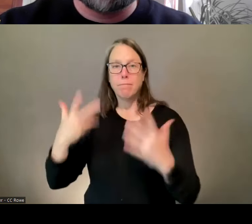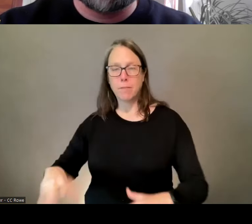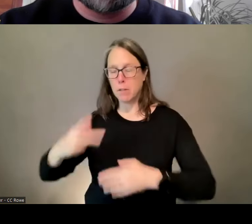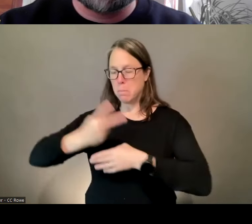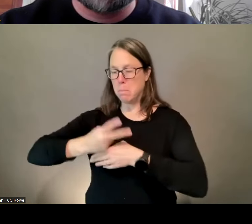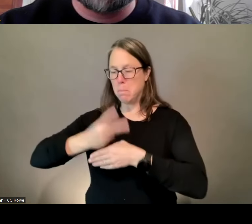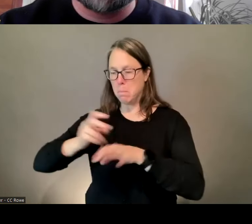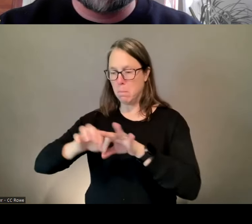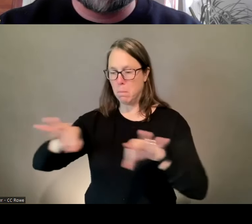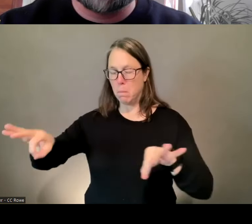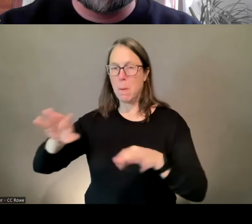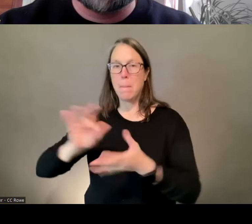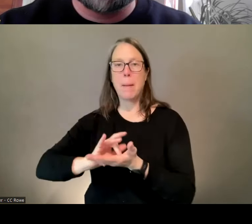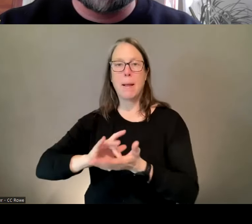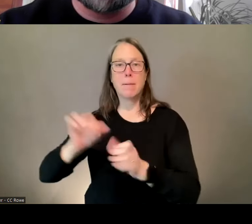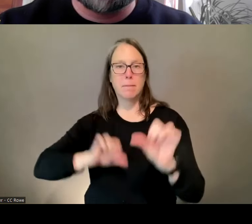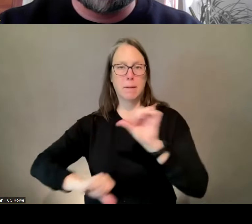science.